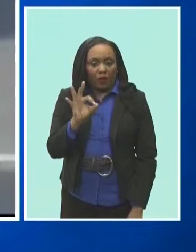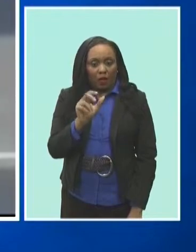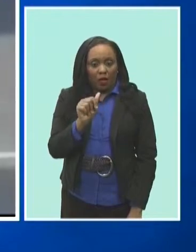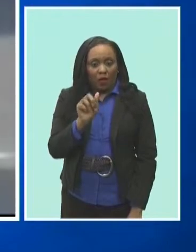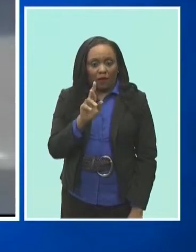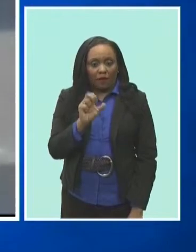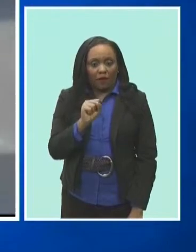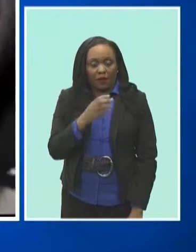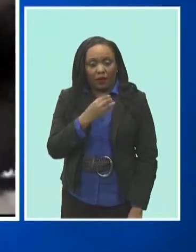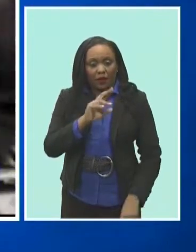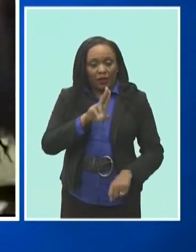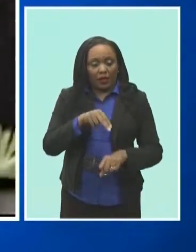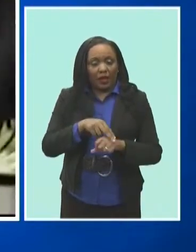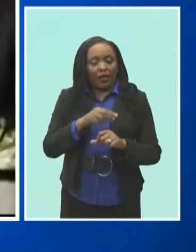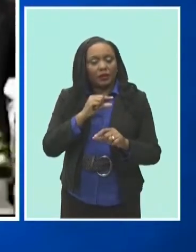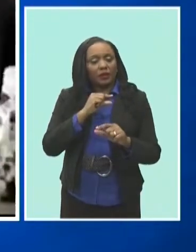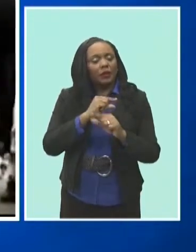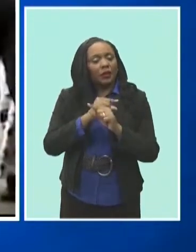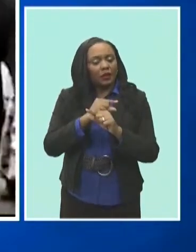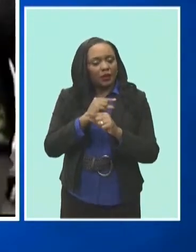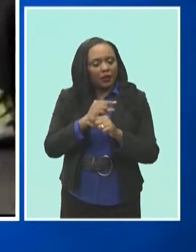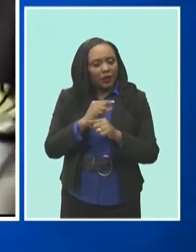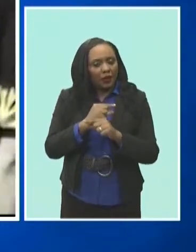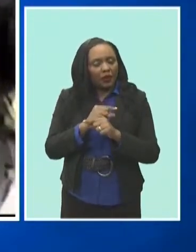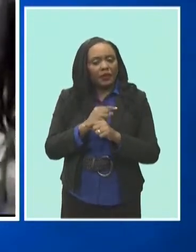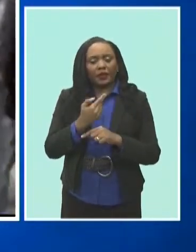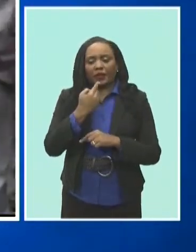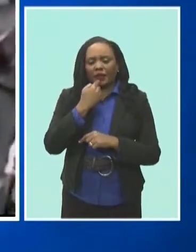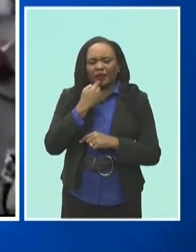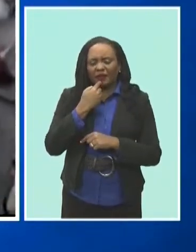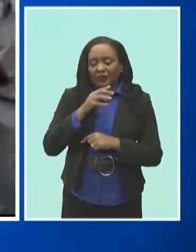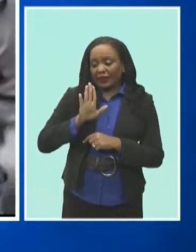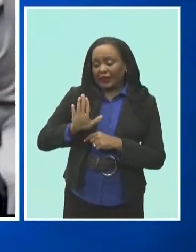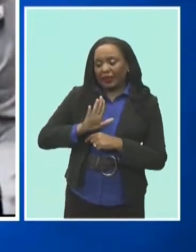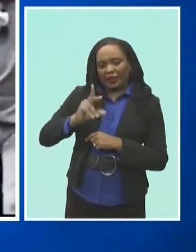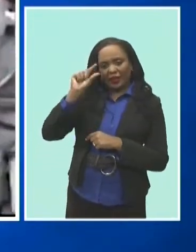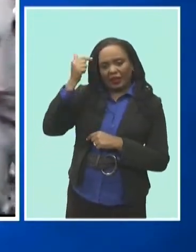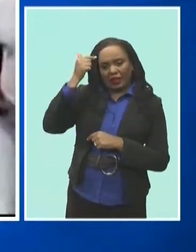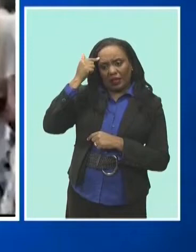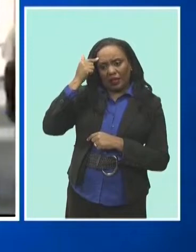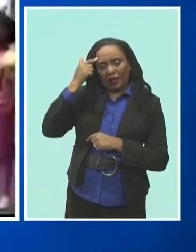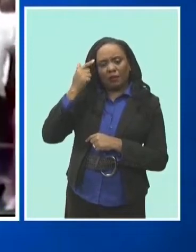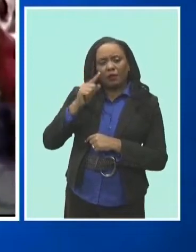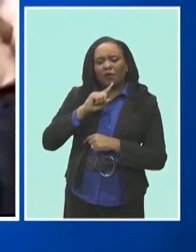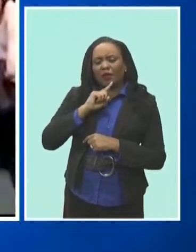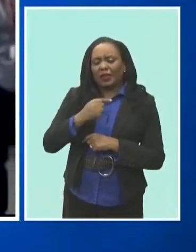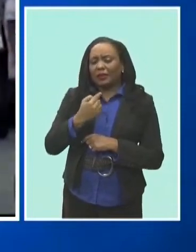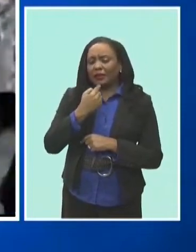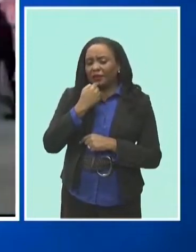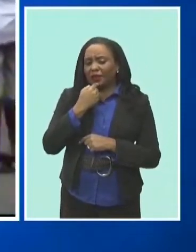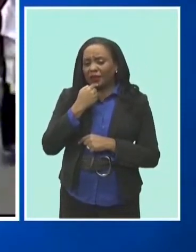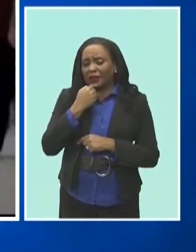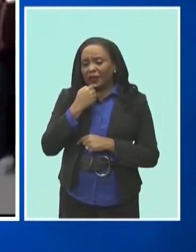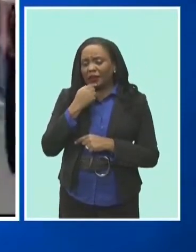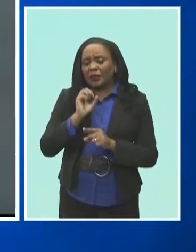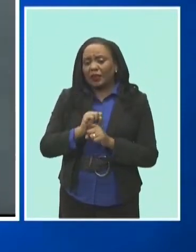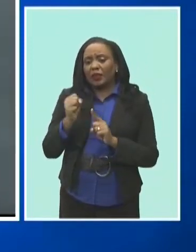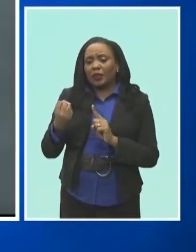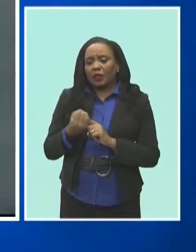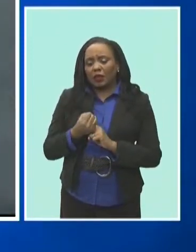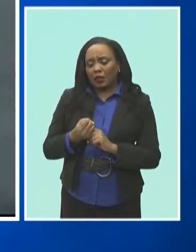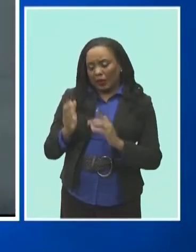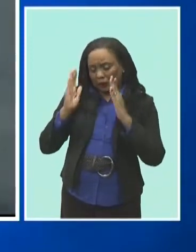Security in the absence of Senator Herman Gill Francis, says his government has given this very serious issue the sort